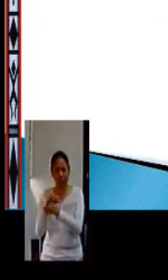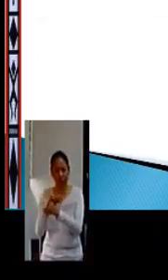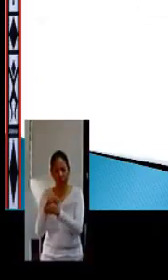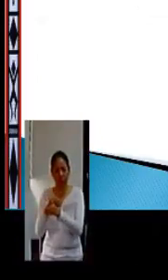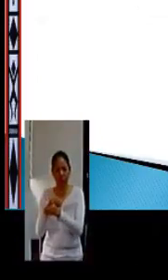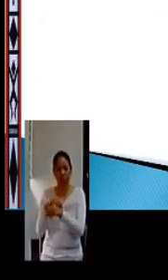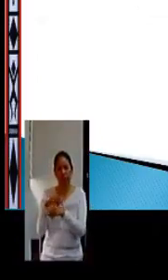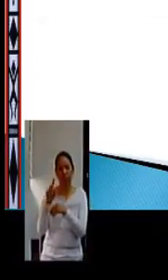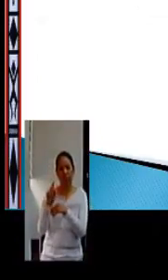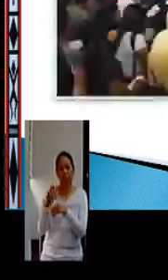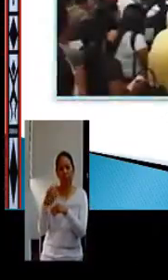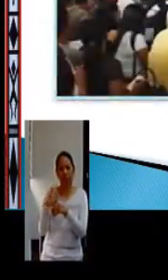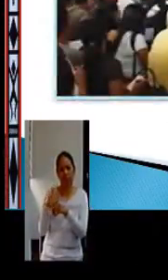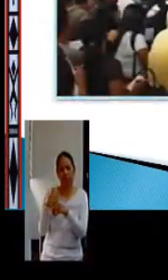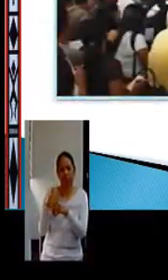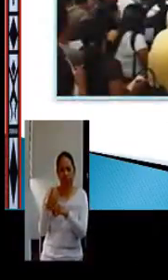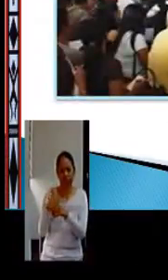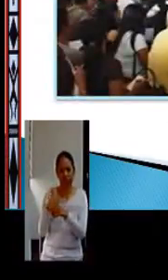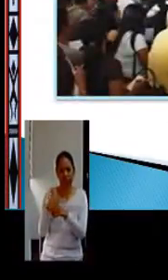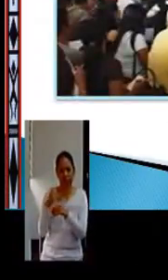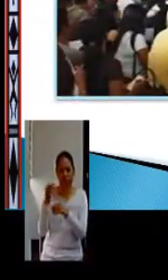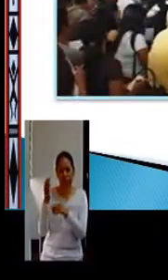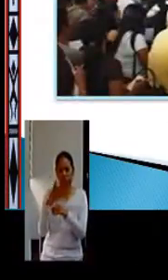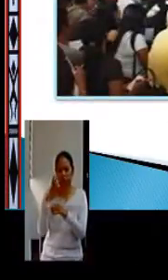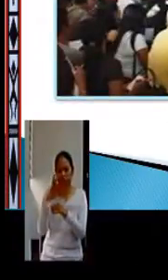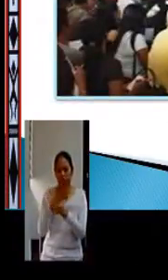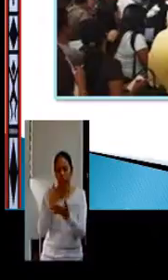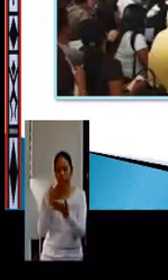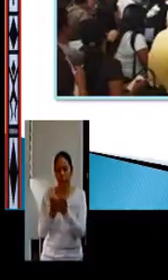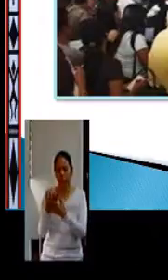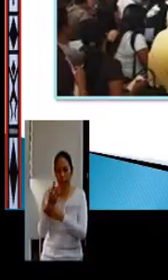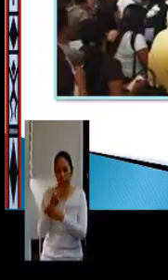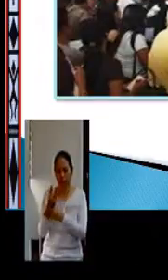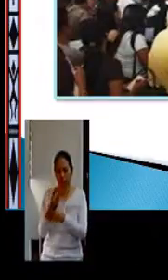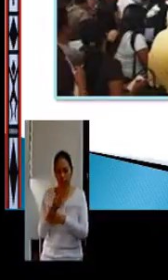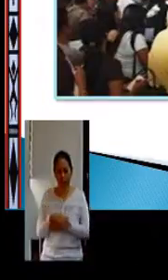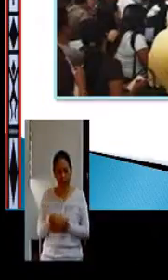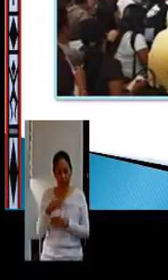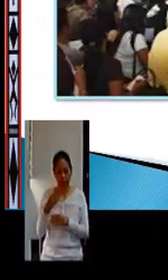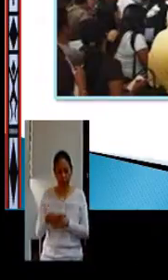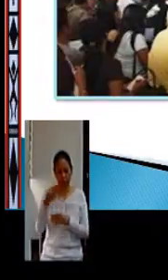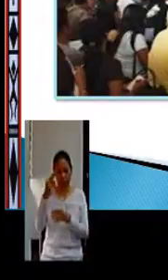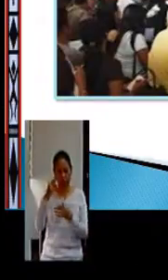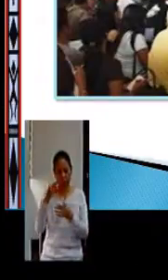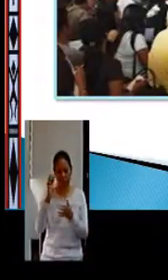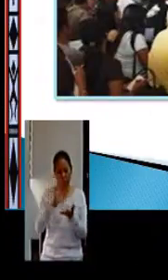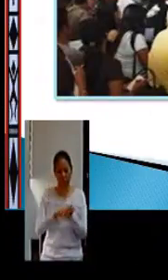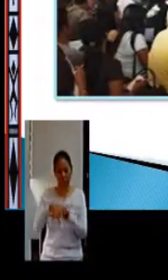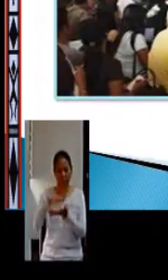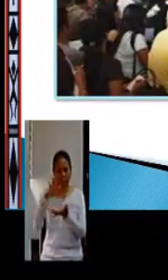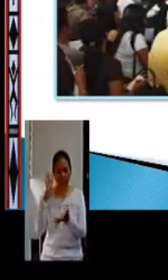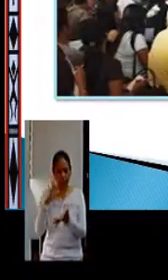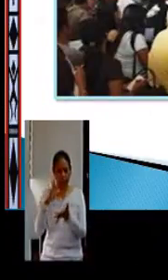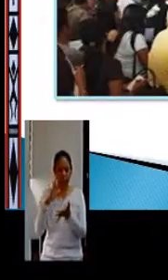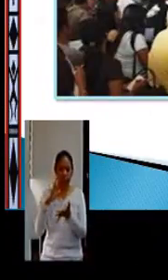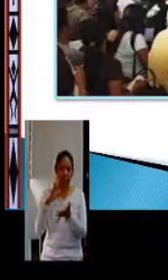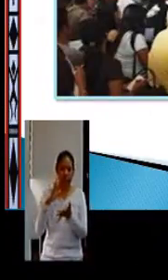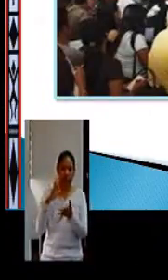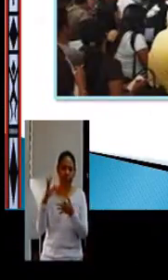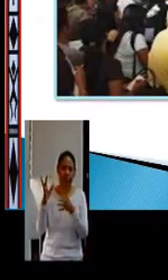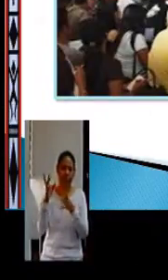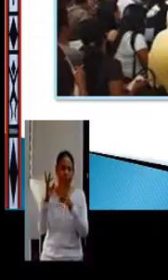terraces products. Next, please. High cost of maintaining the rice, the high cost of maintaining of the